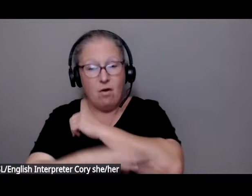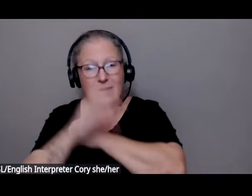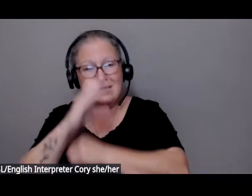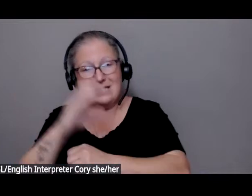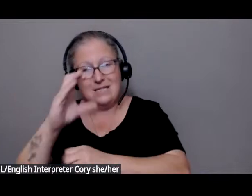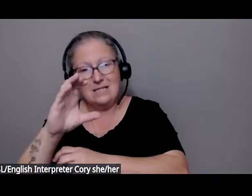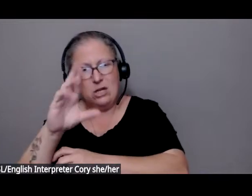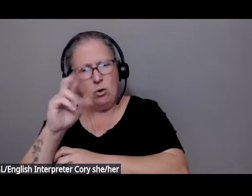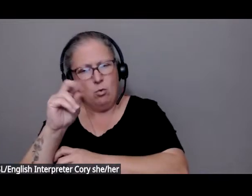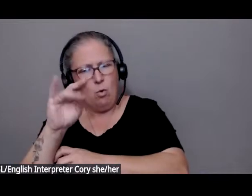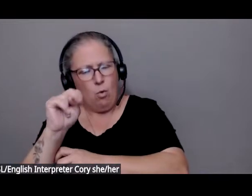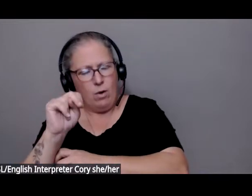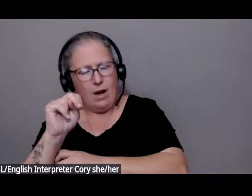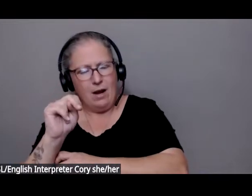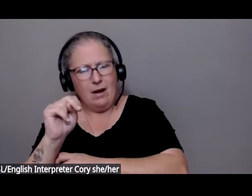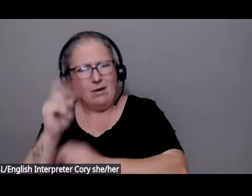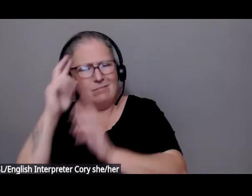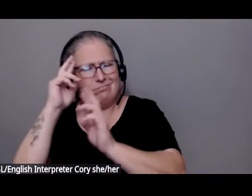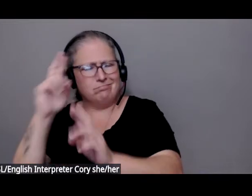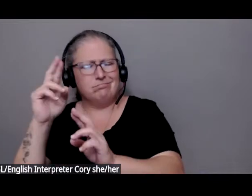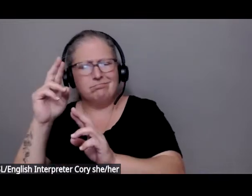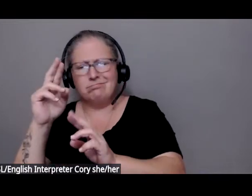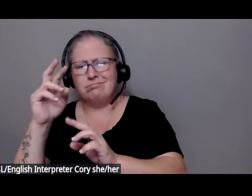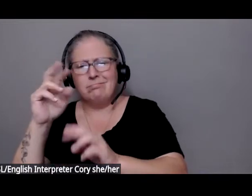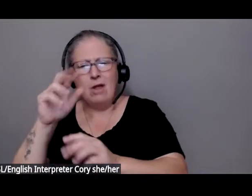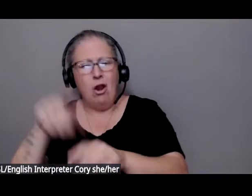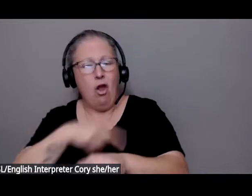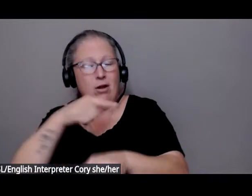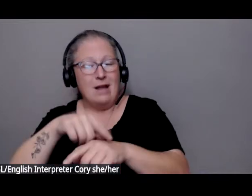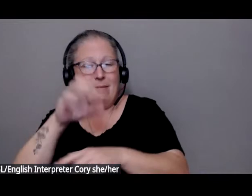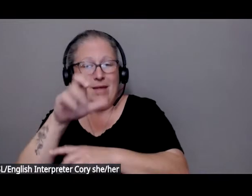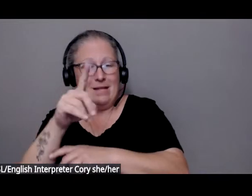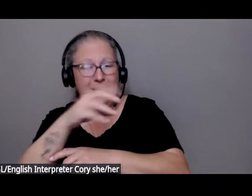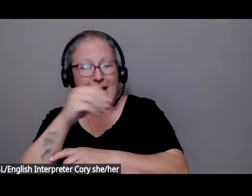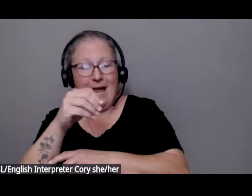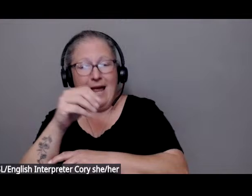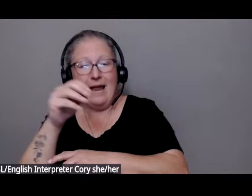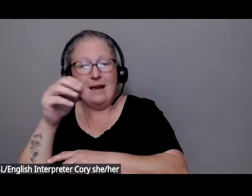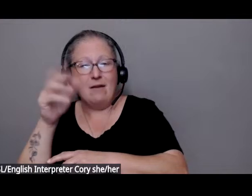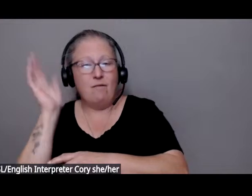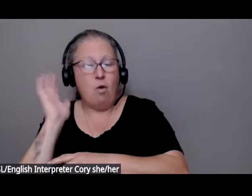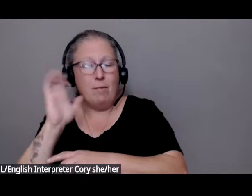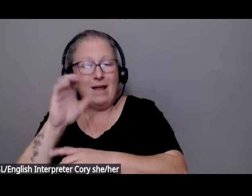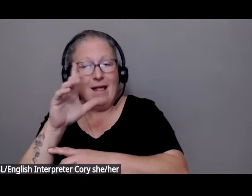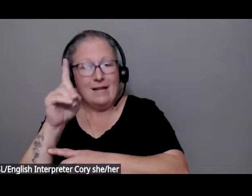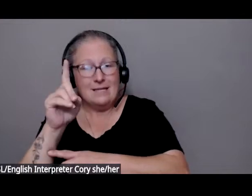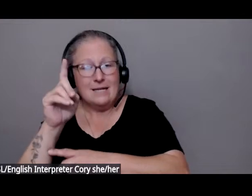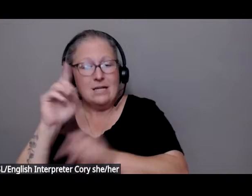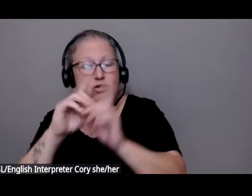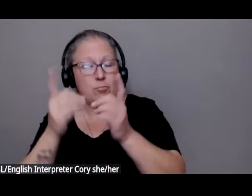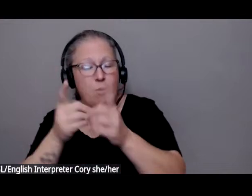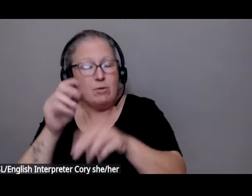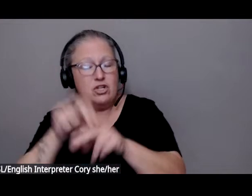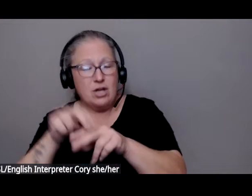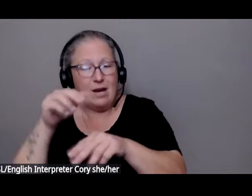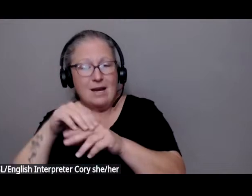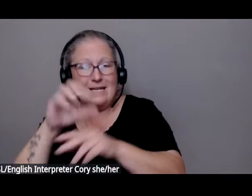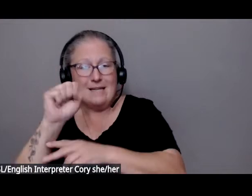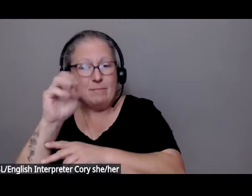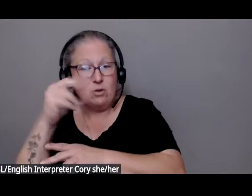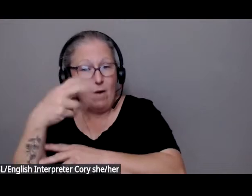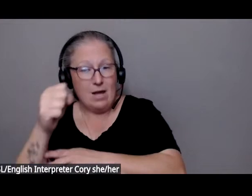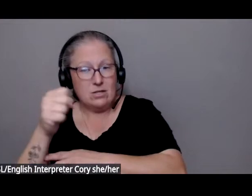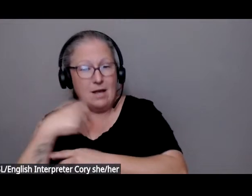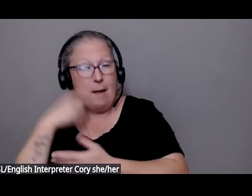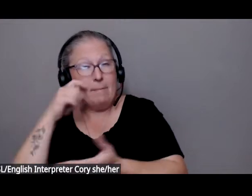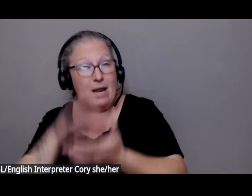a highly respected, longtime ELD and ML teacher and former ELD department chair of San Mateo High School, who I believe began